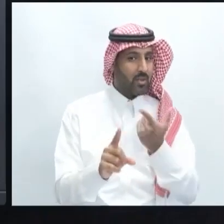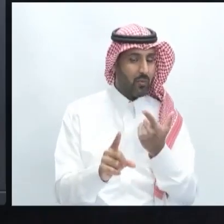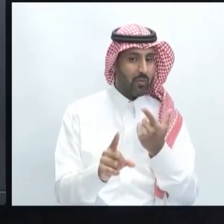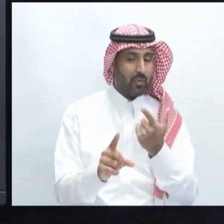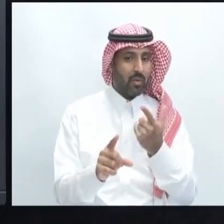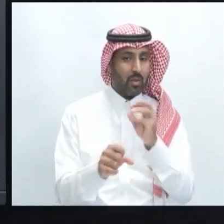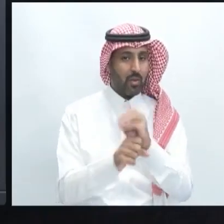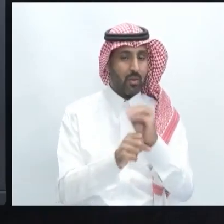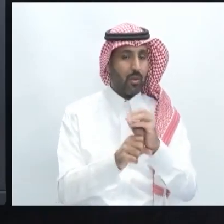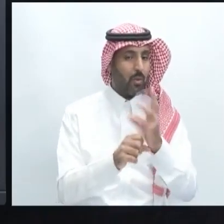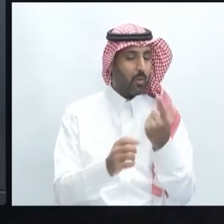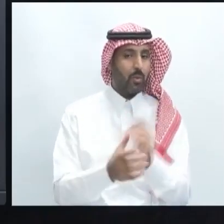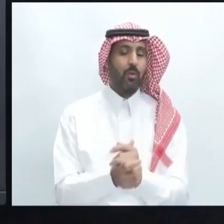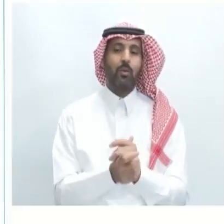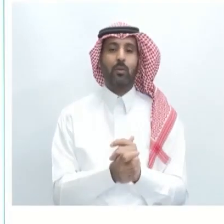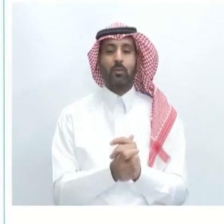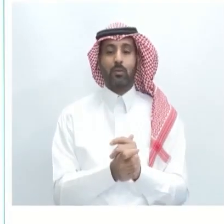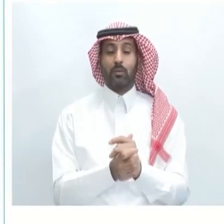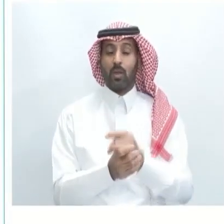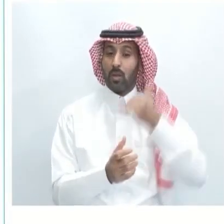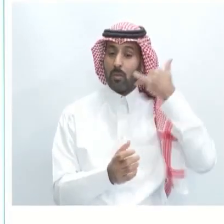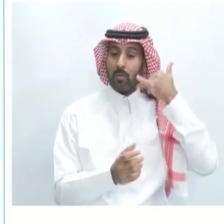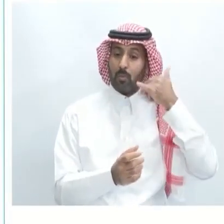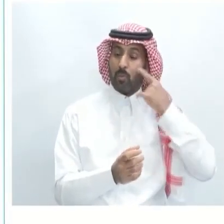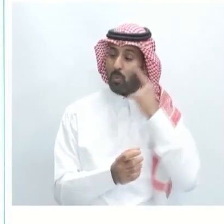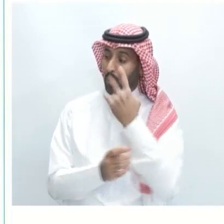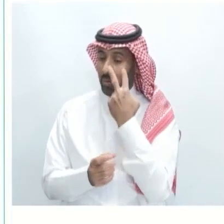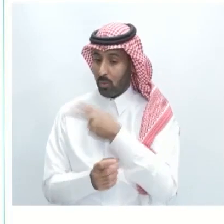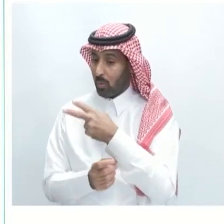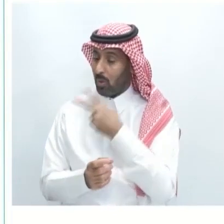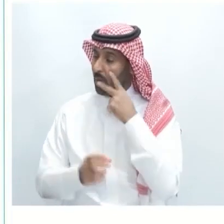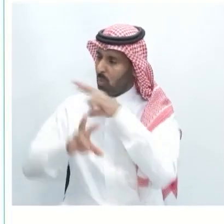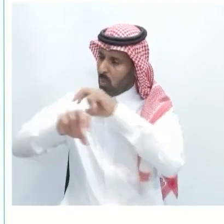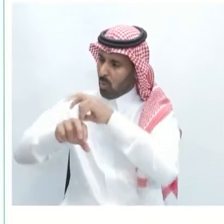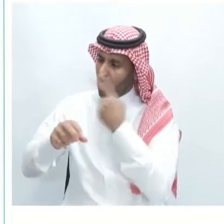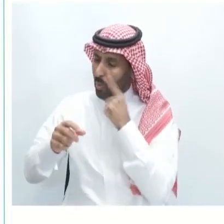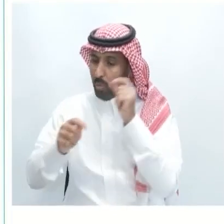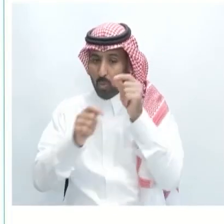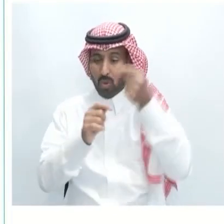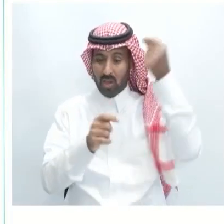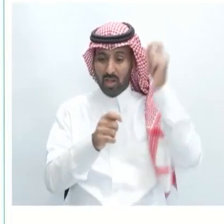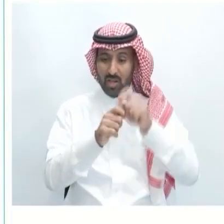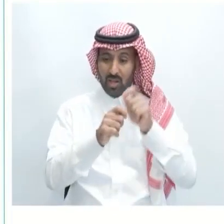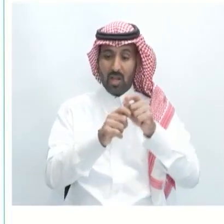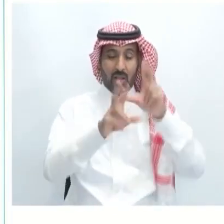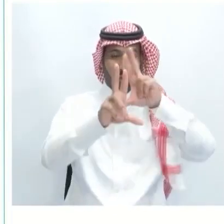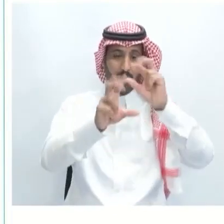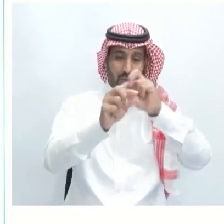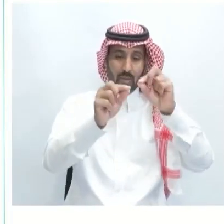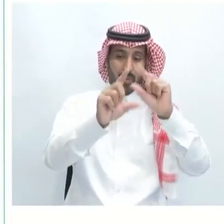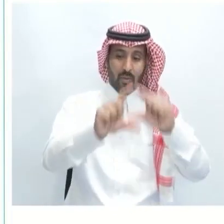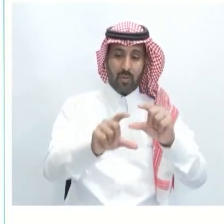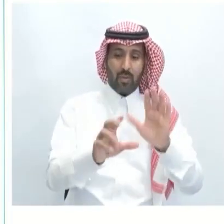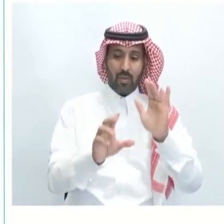this? Very good. People ran around looking for stockings to put over the TV